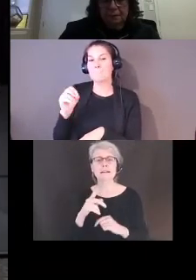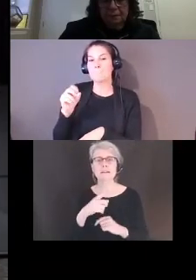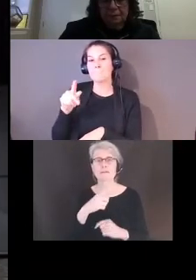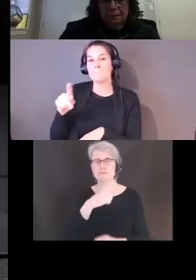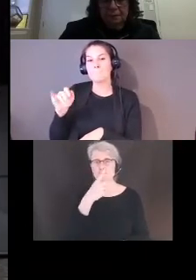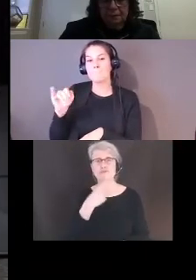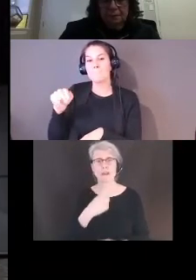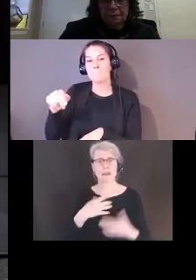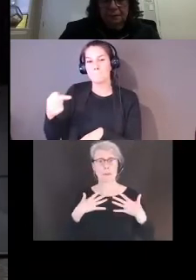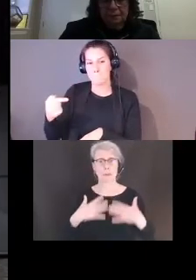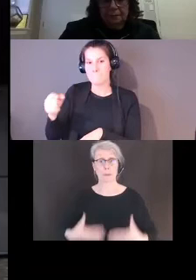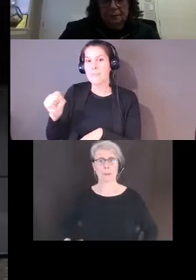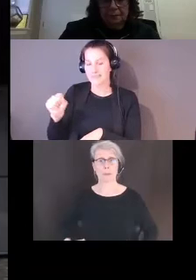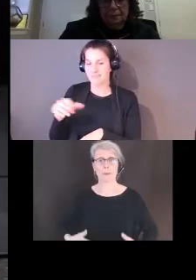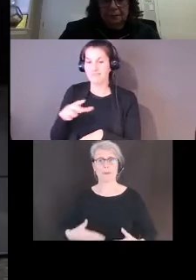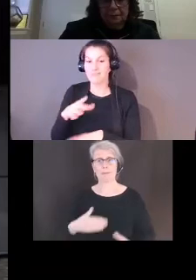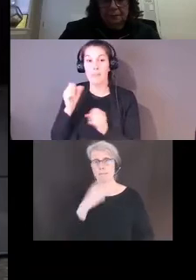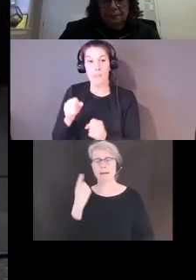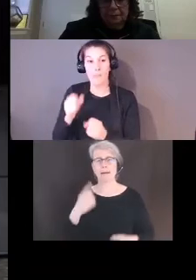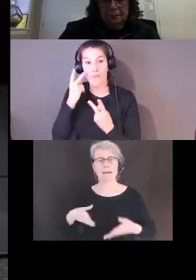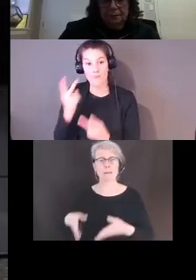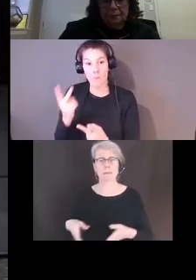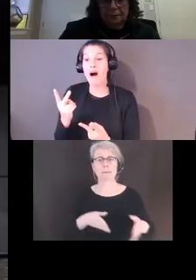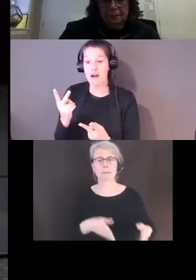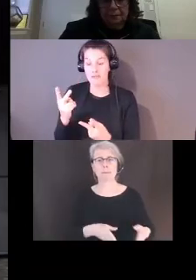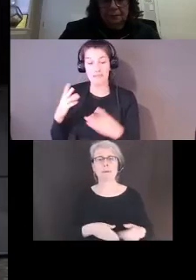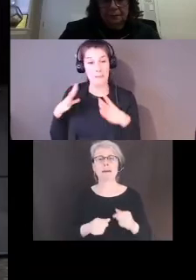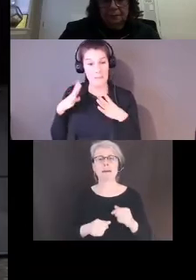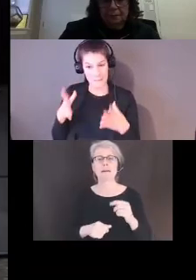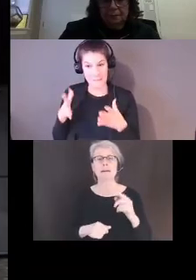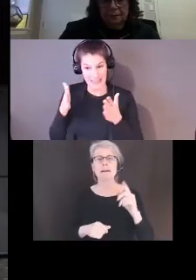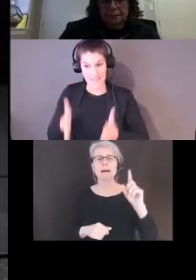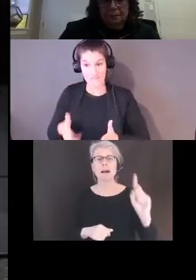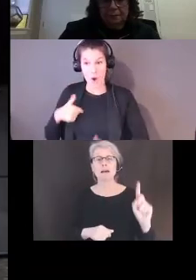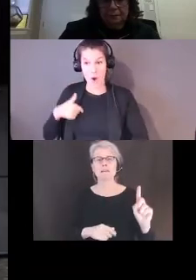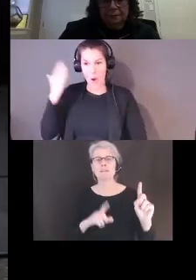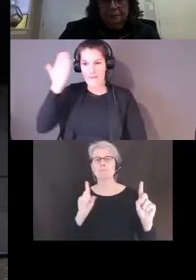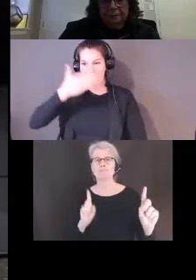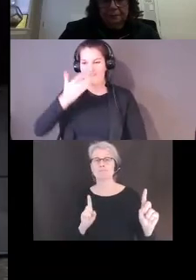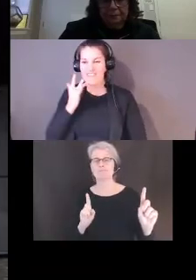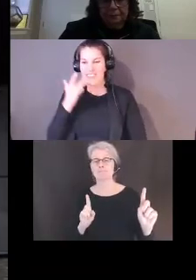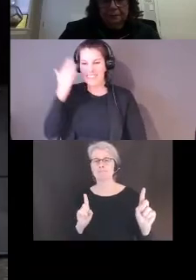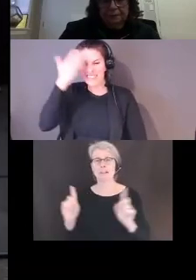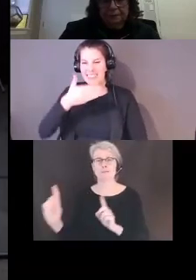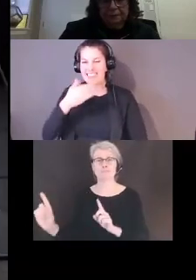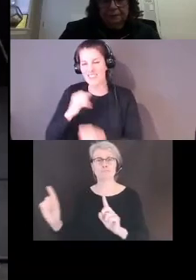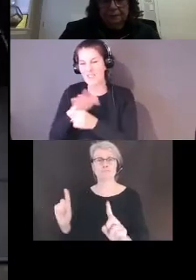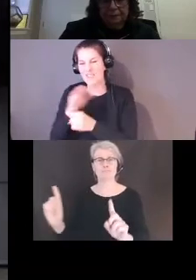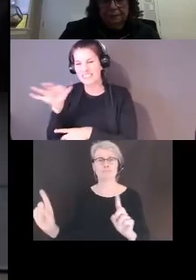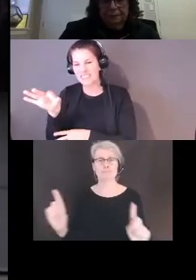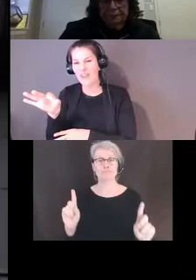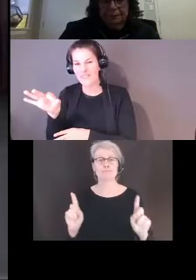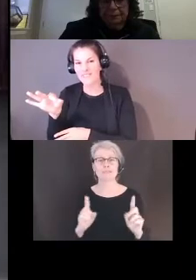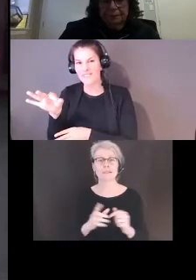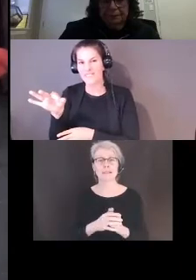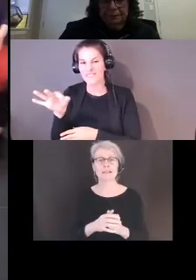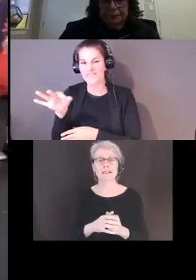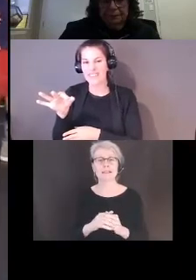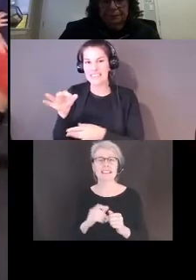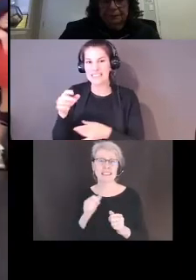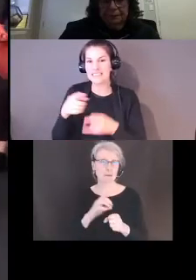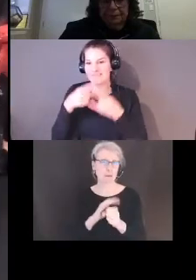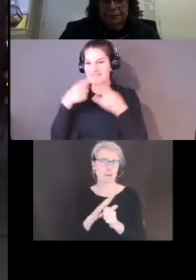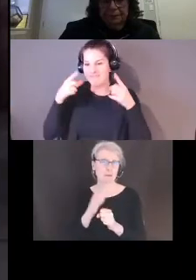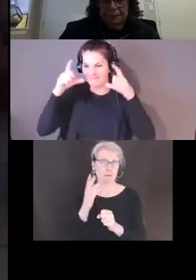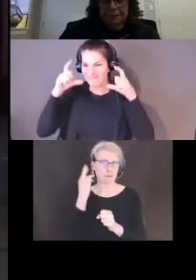visors. That's as a result of the times that we're currently living in. But what we like to do with the costuming is really